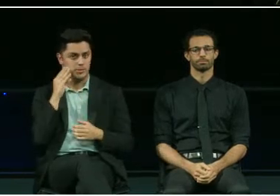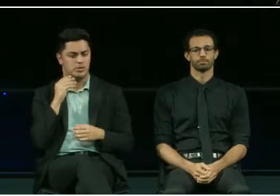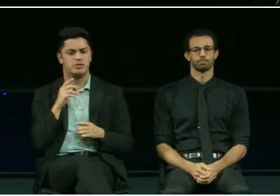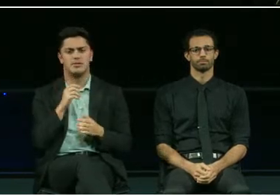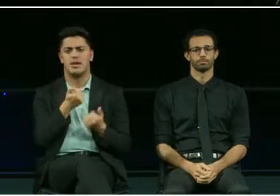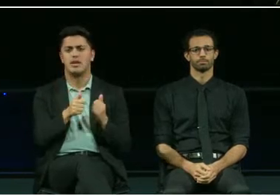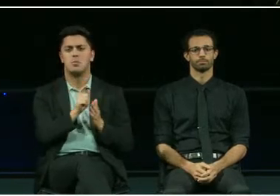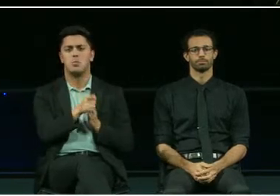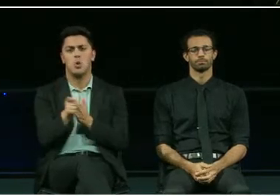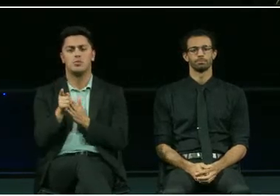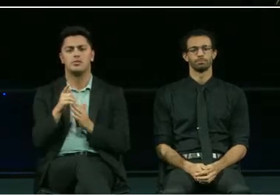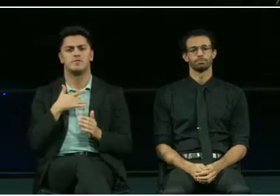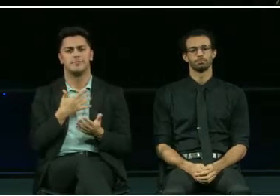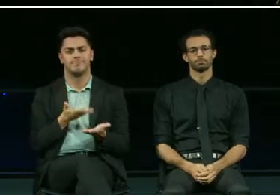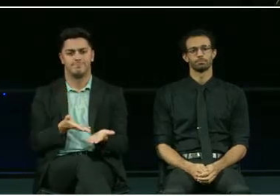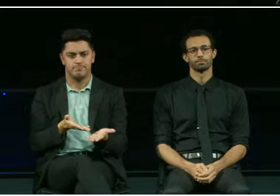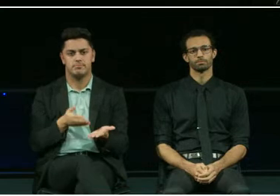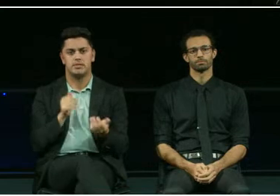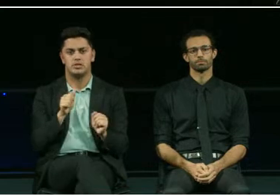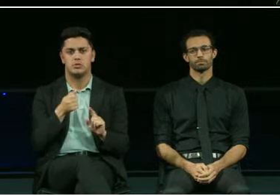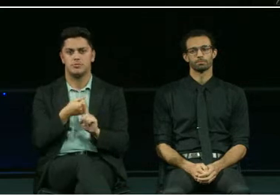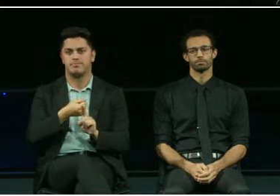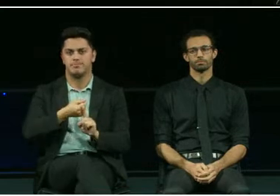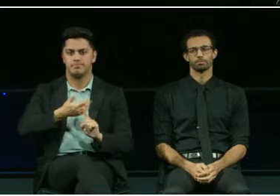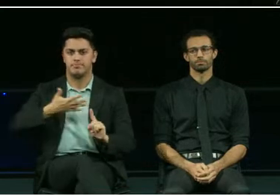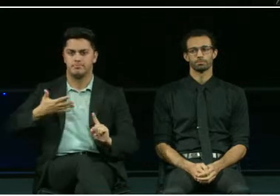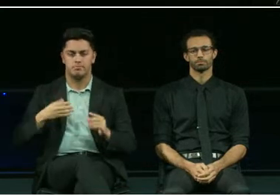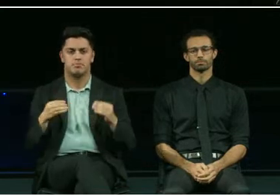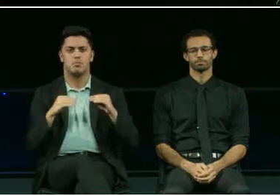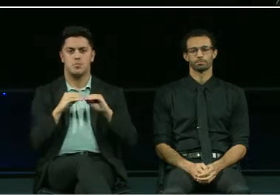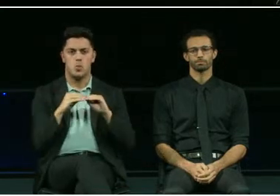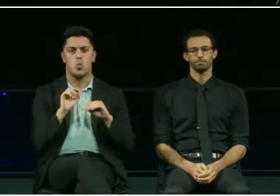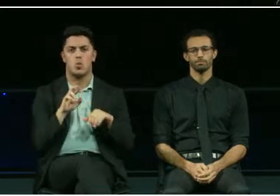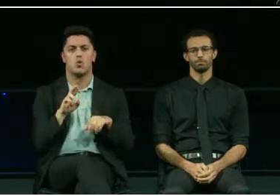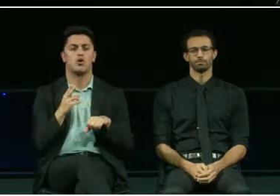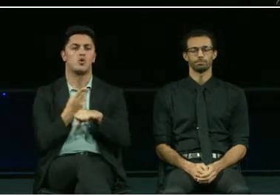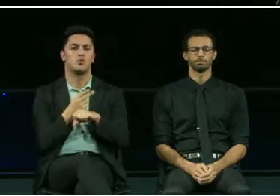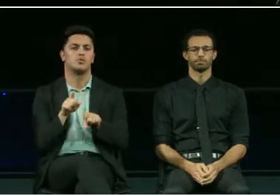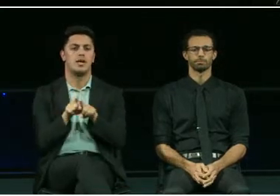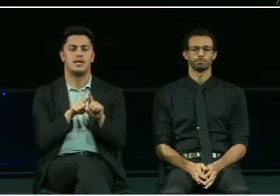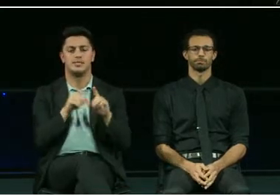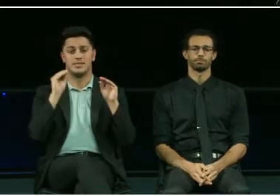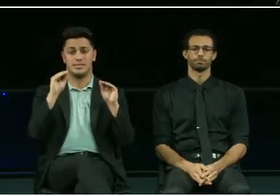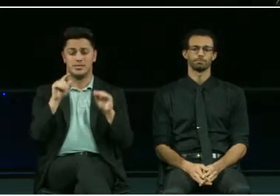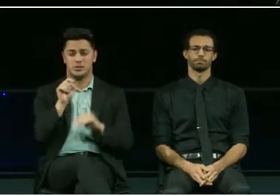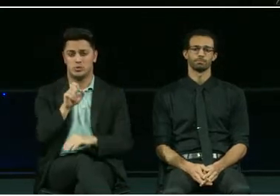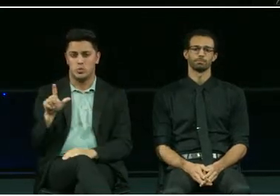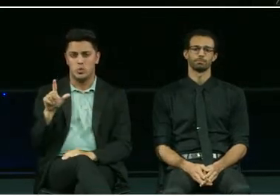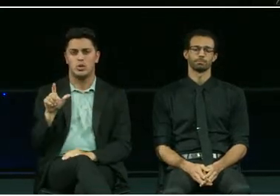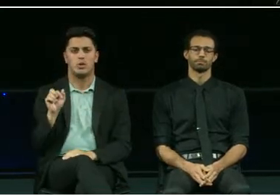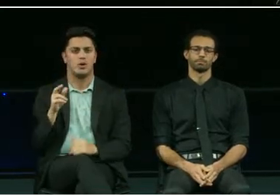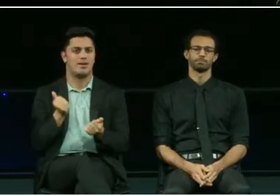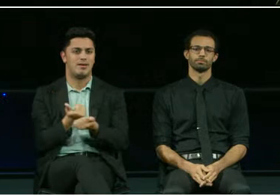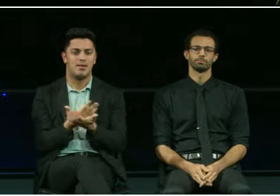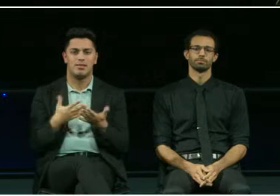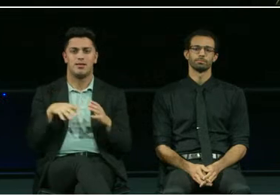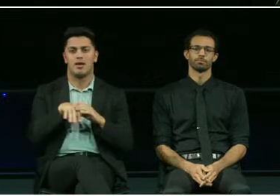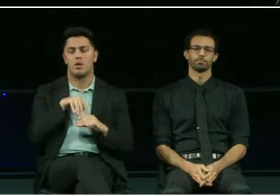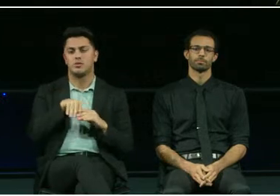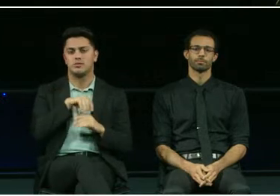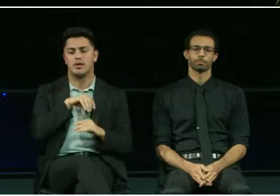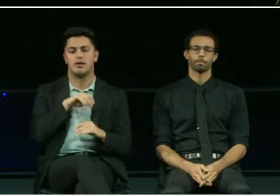thought this could be expanded upon or used as a teaching tool, or anything outside